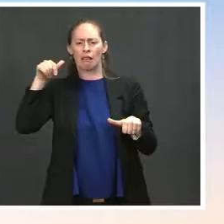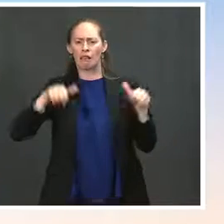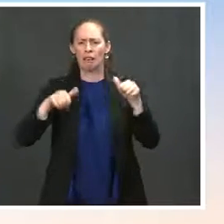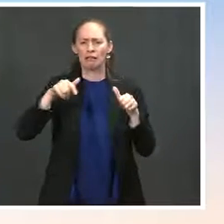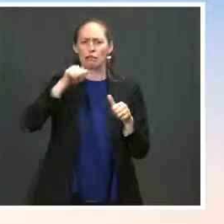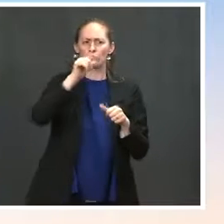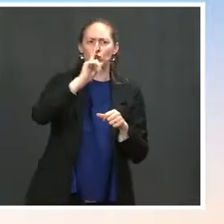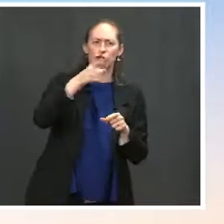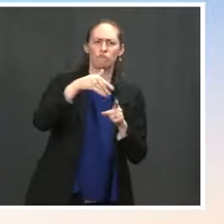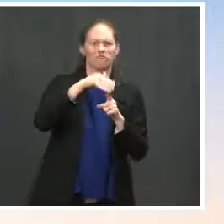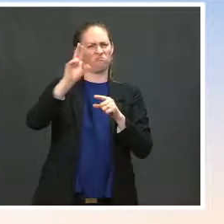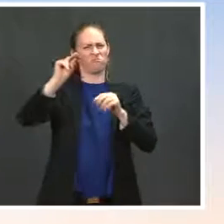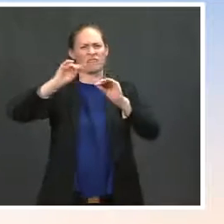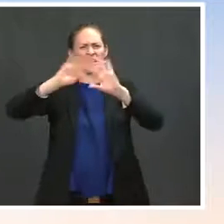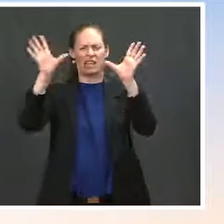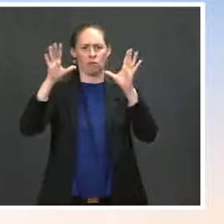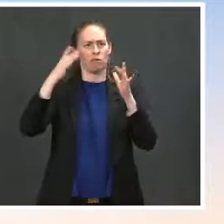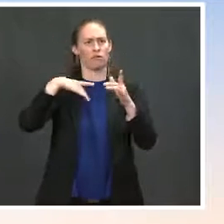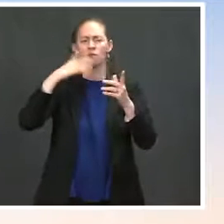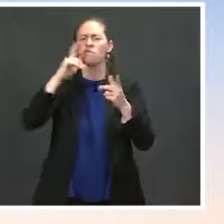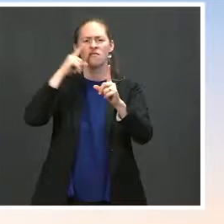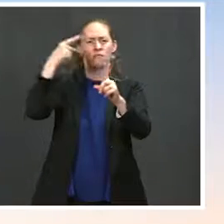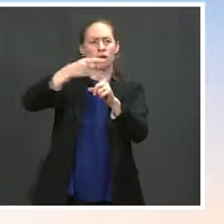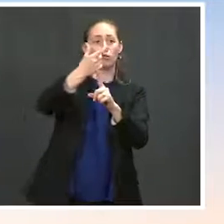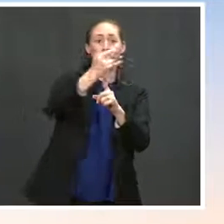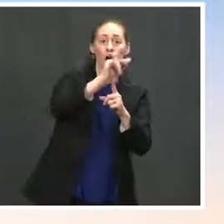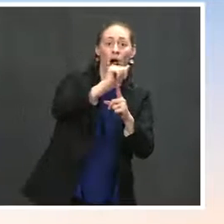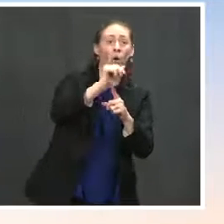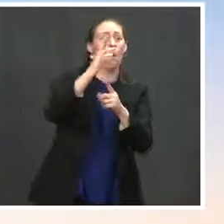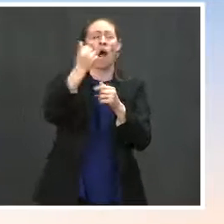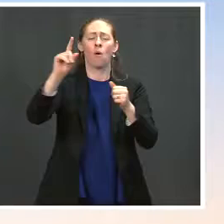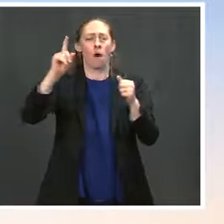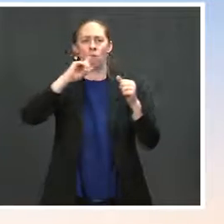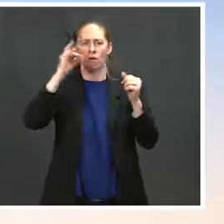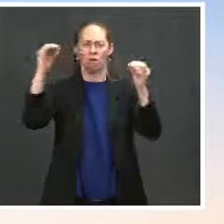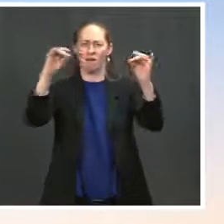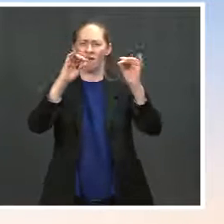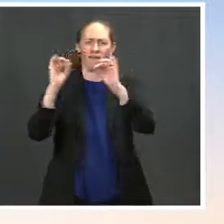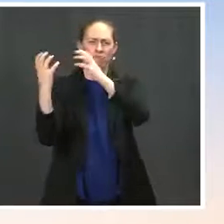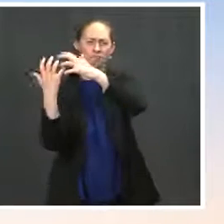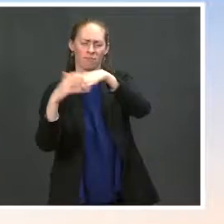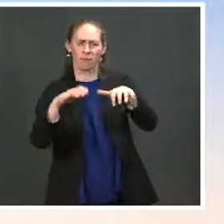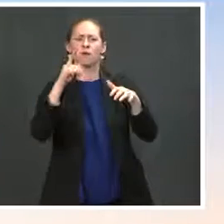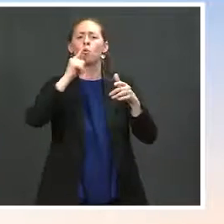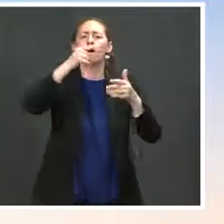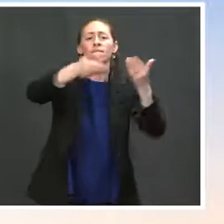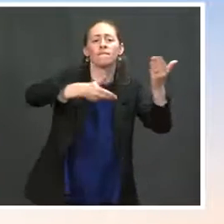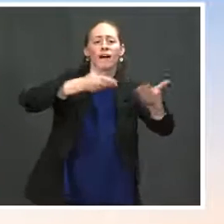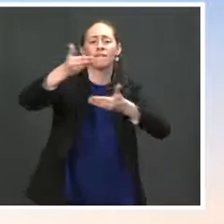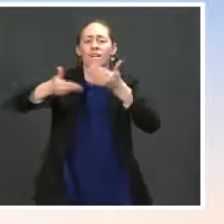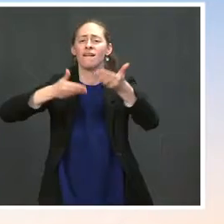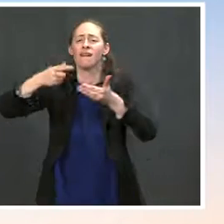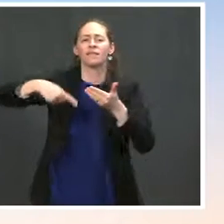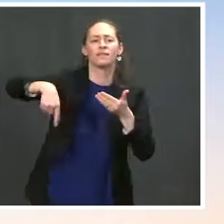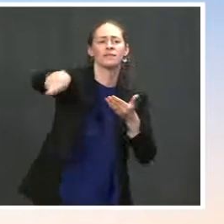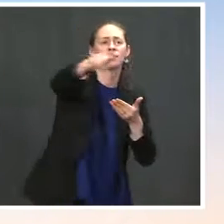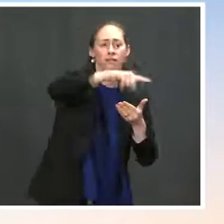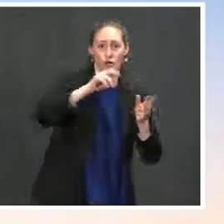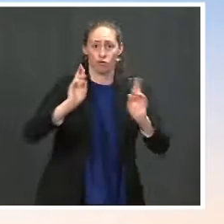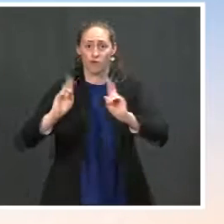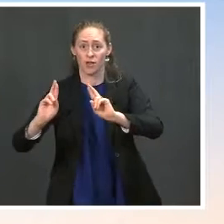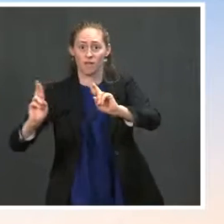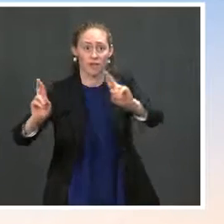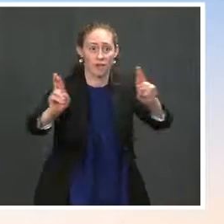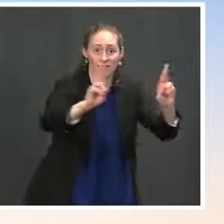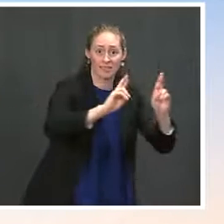not Gina or anybody could pull together all the parties that had to be part of preparing an